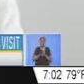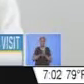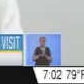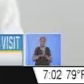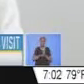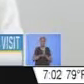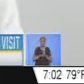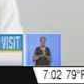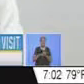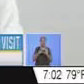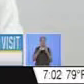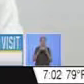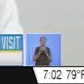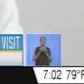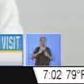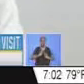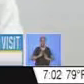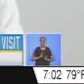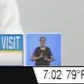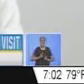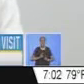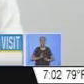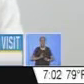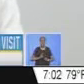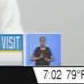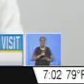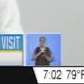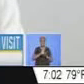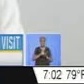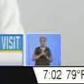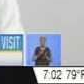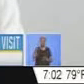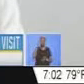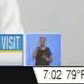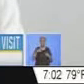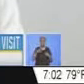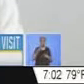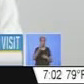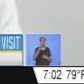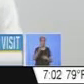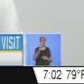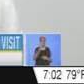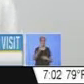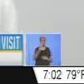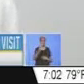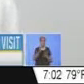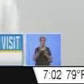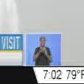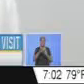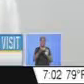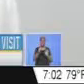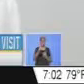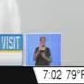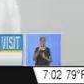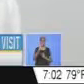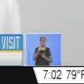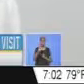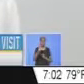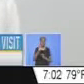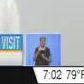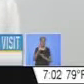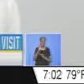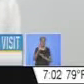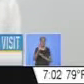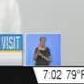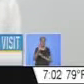City, will house 125 of the 250 domes. And each